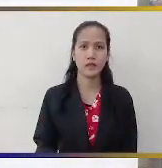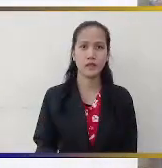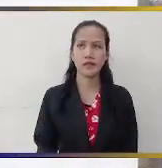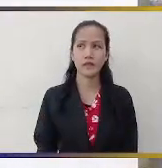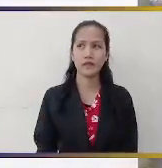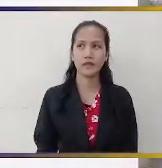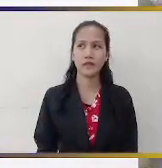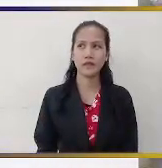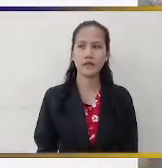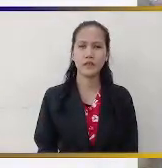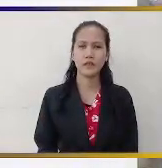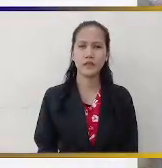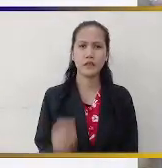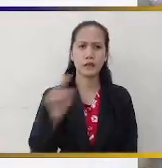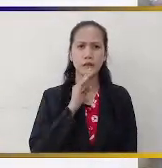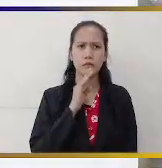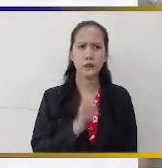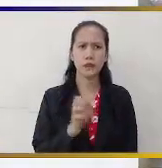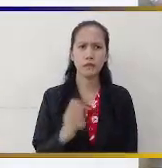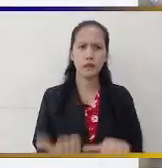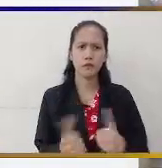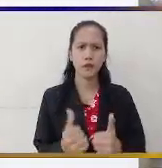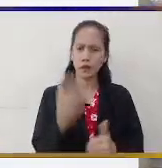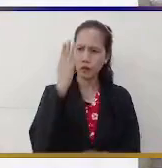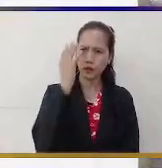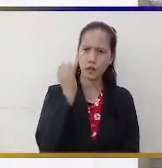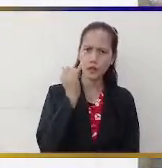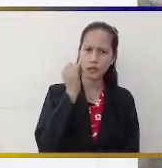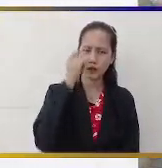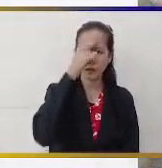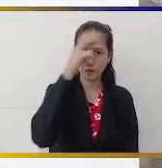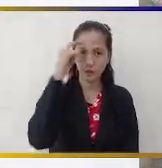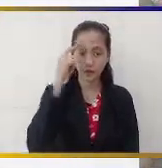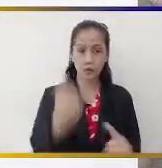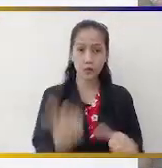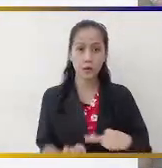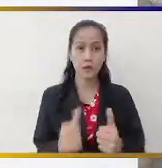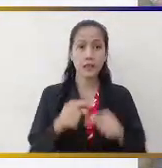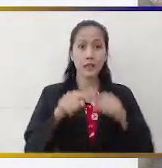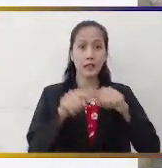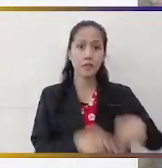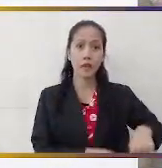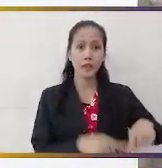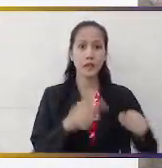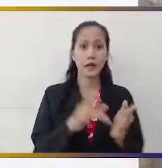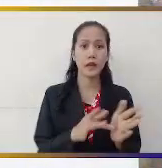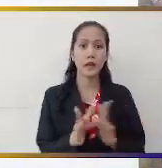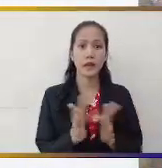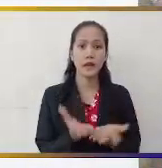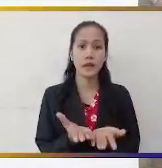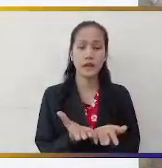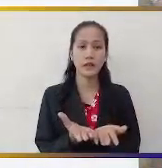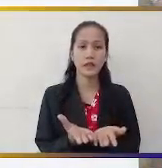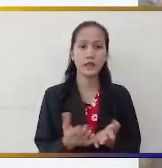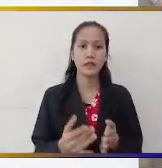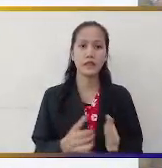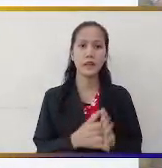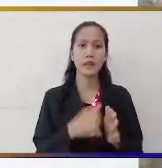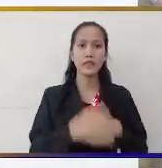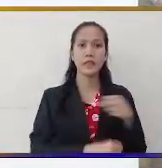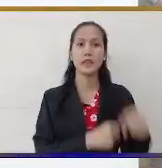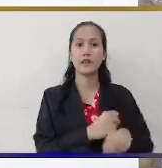Bucket. Why is that so important? Because the Baptists reflect the Bible. The Baptists reflect sacrifice.